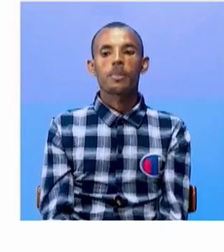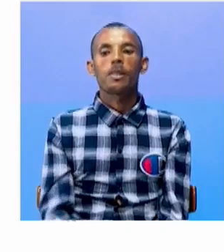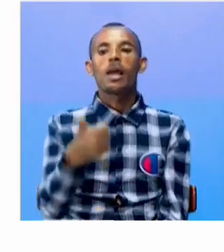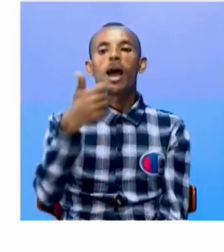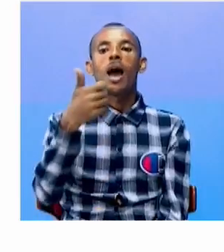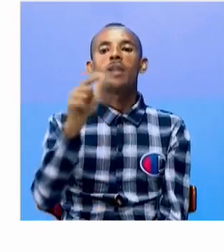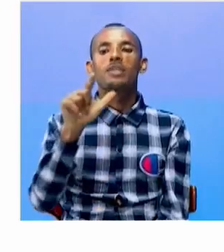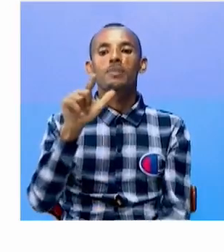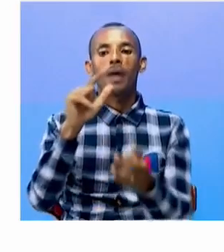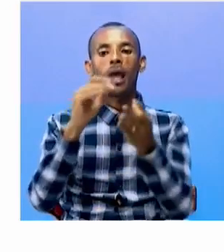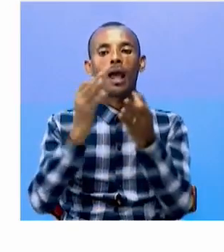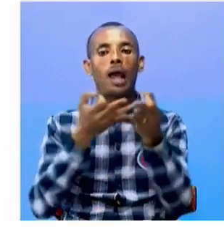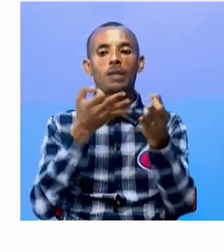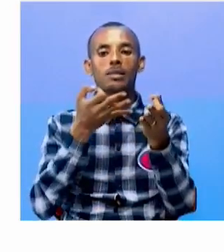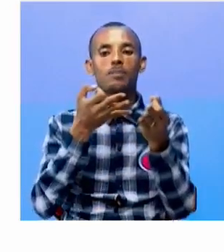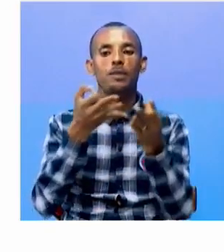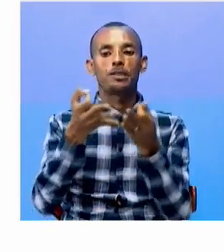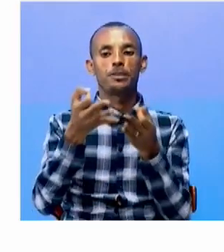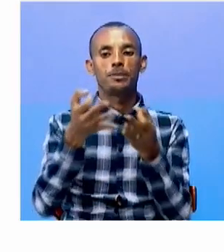algebraic expressions.